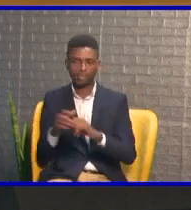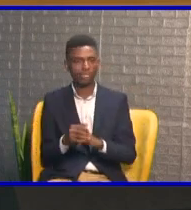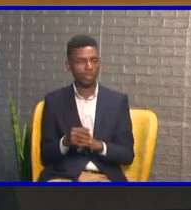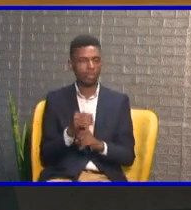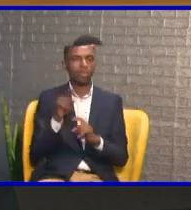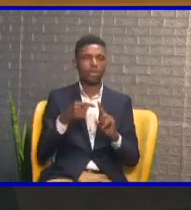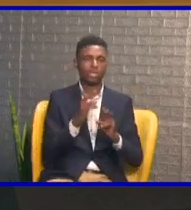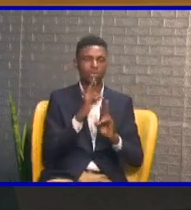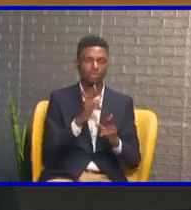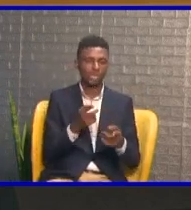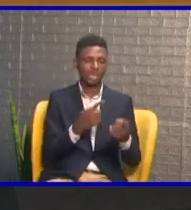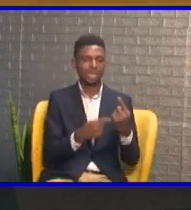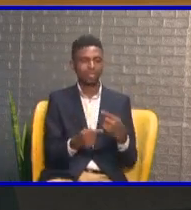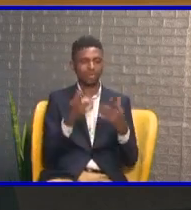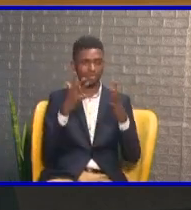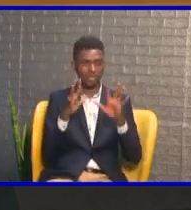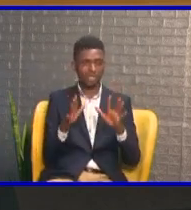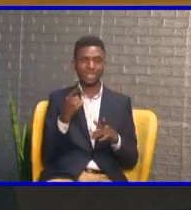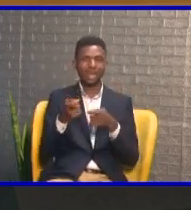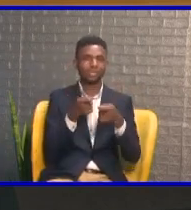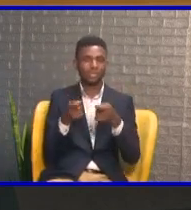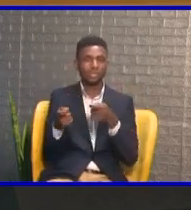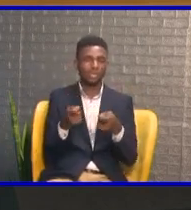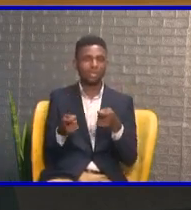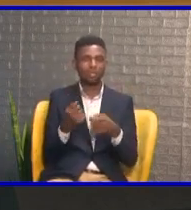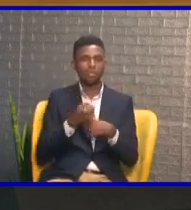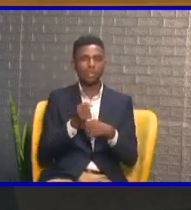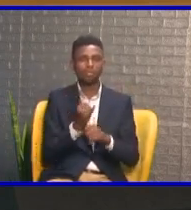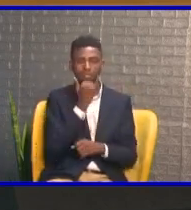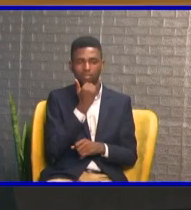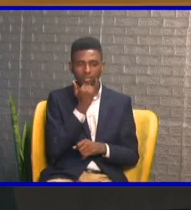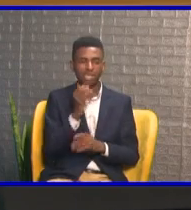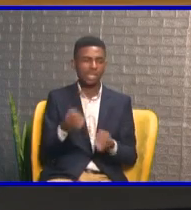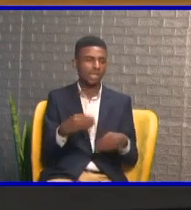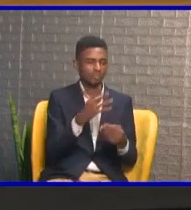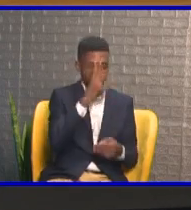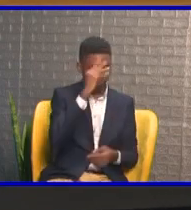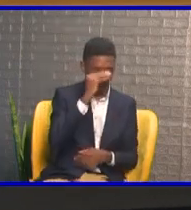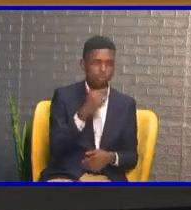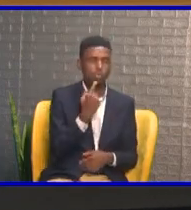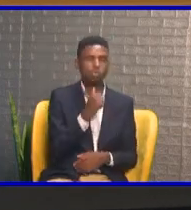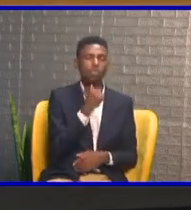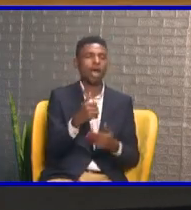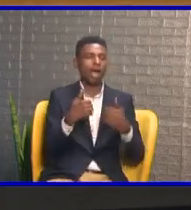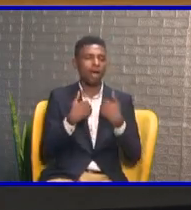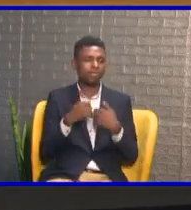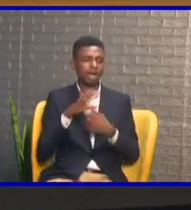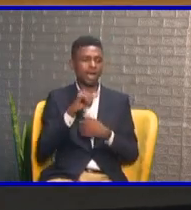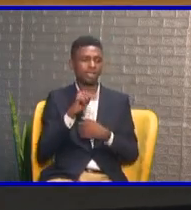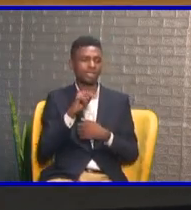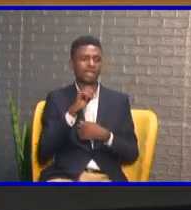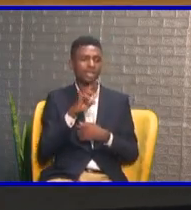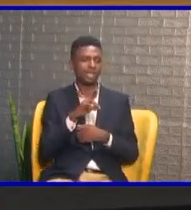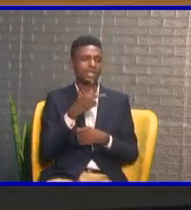the administration made a mistake and gave the man who didn't have cancer, gave him the result of the man that had